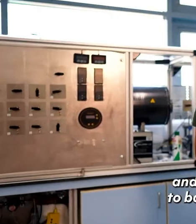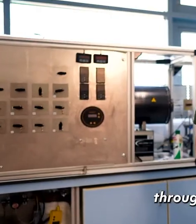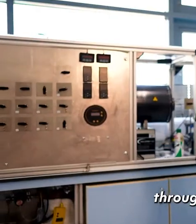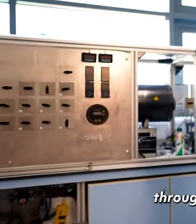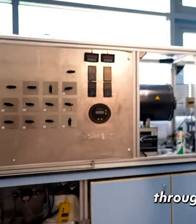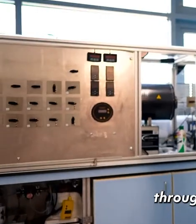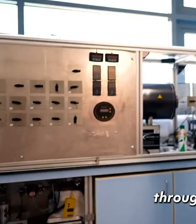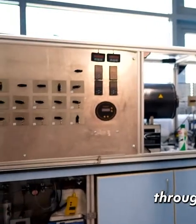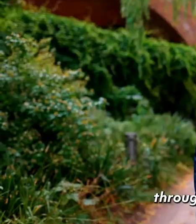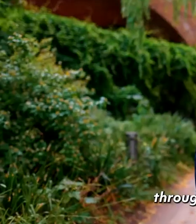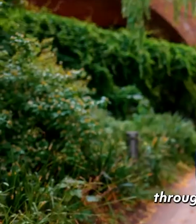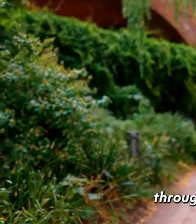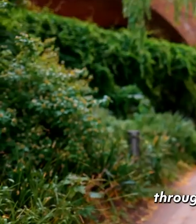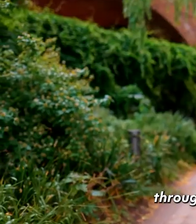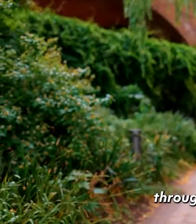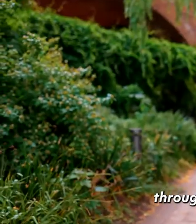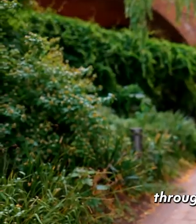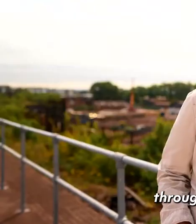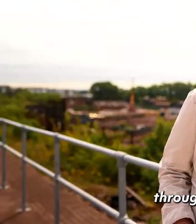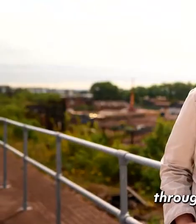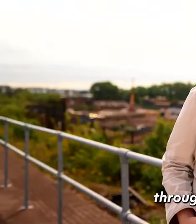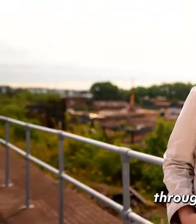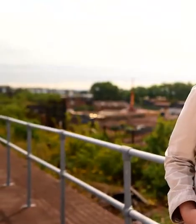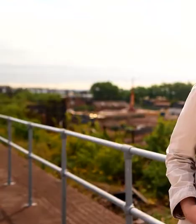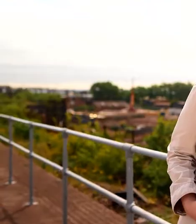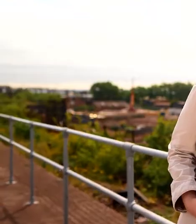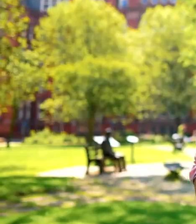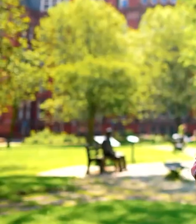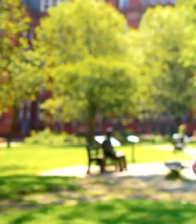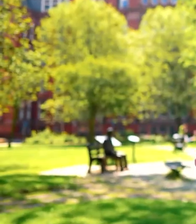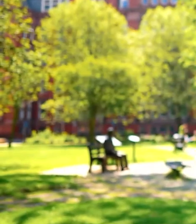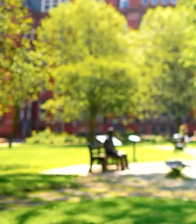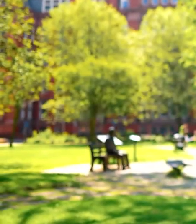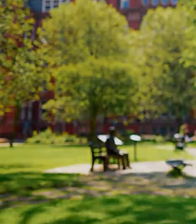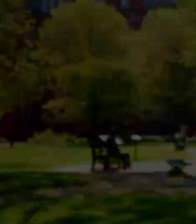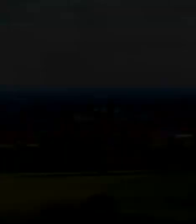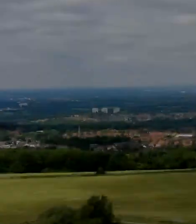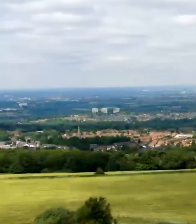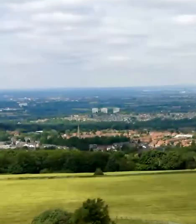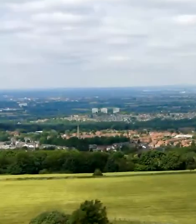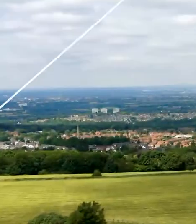to tackle climate change through a new Greater Manchester Levelling Up deal.